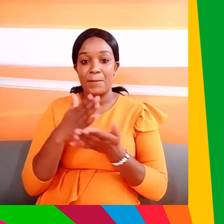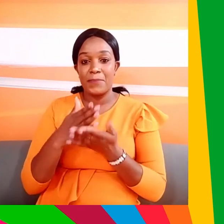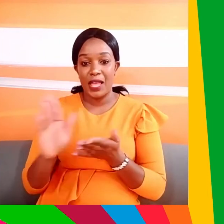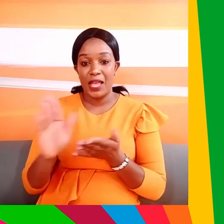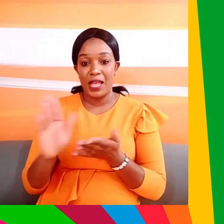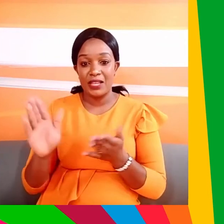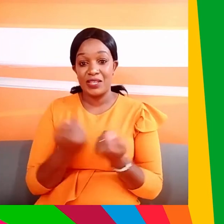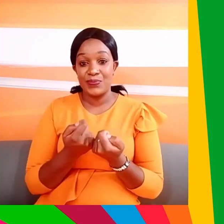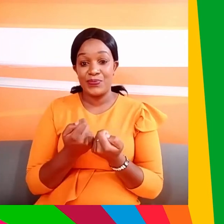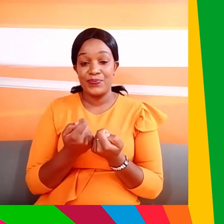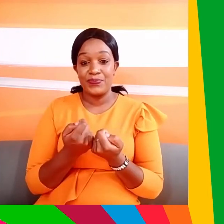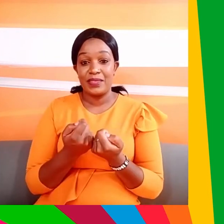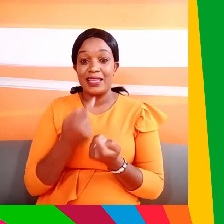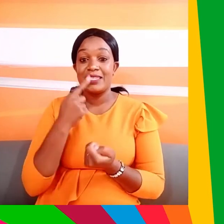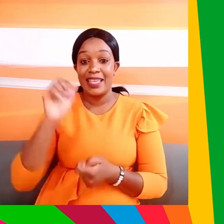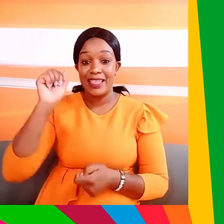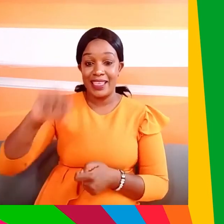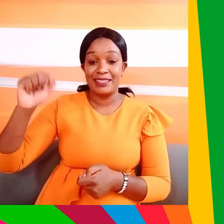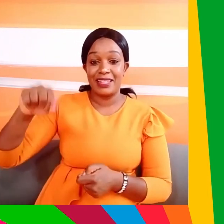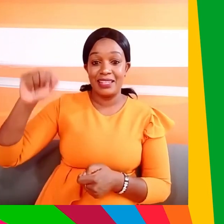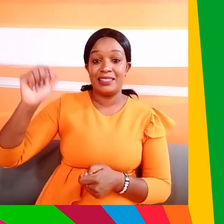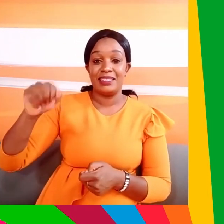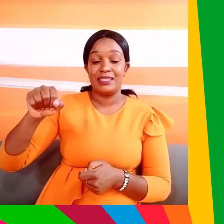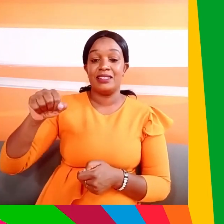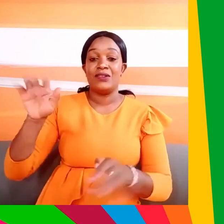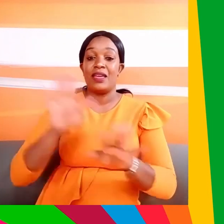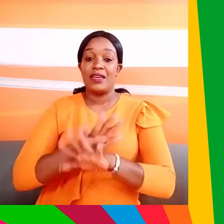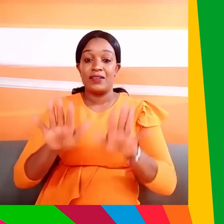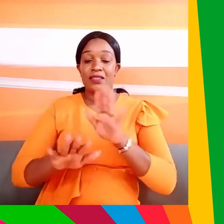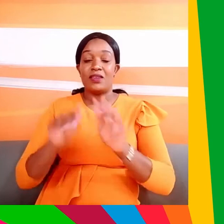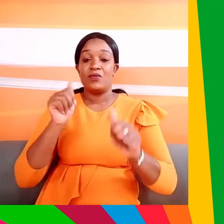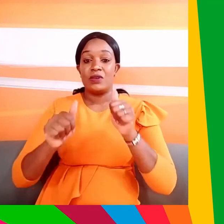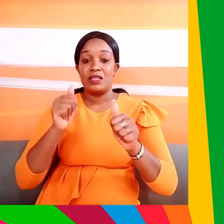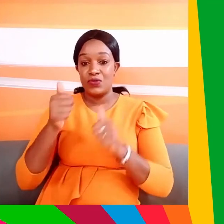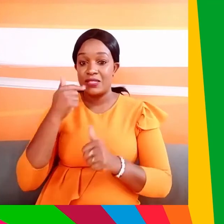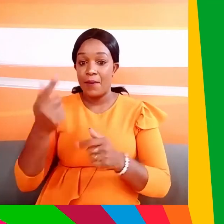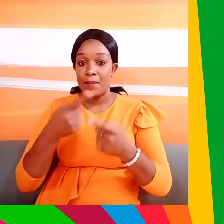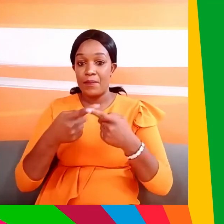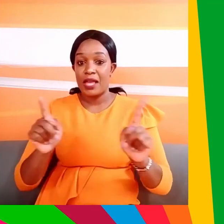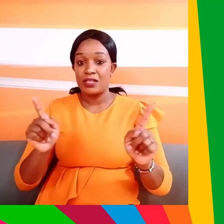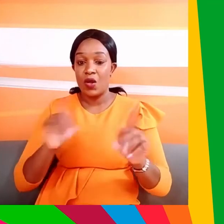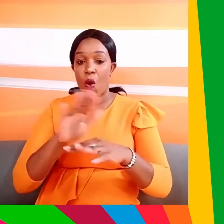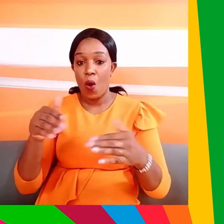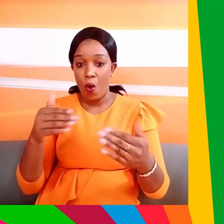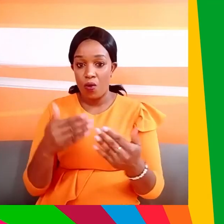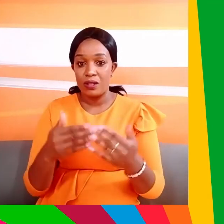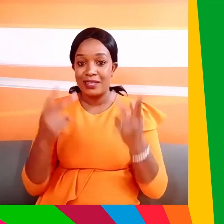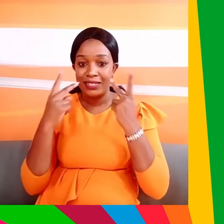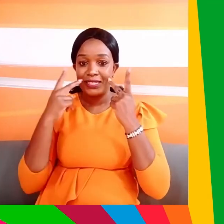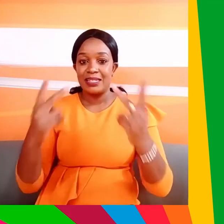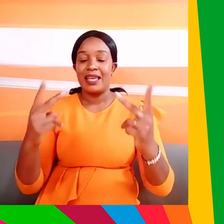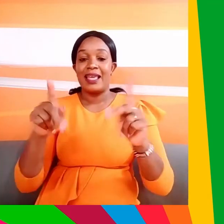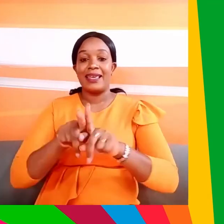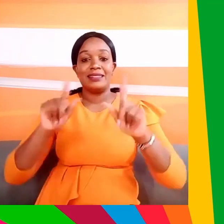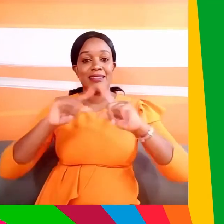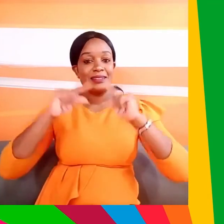and say yes, yes, yes to everything that you're saying, but I want to make sure people can hear you. But all of that sounds so grand and yet so